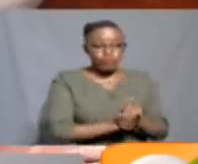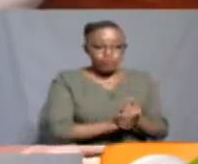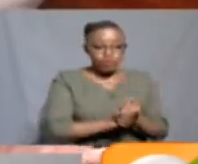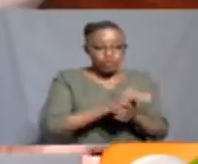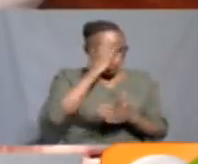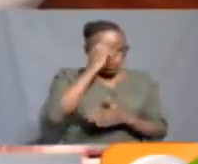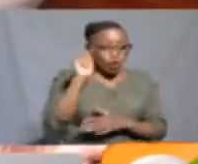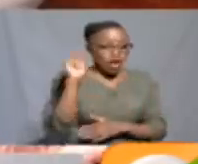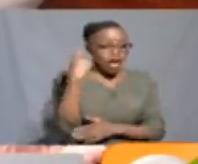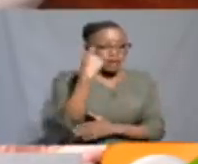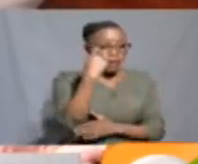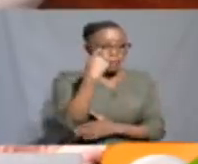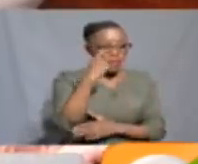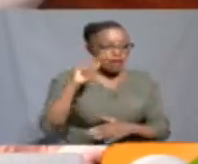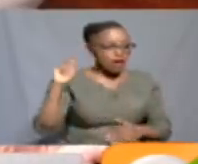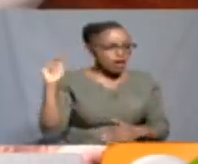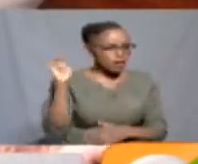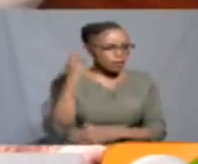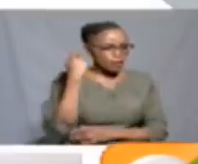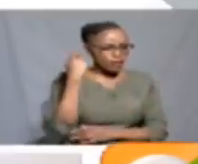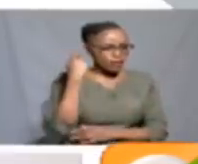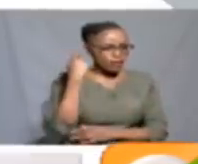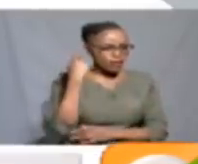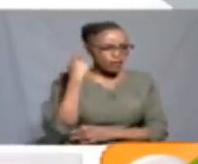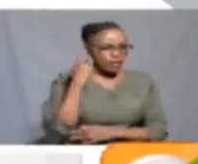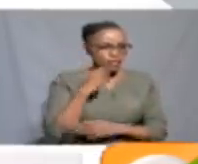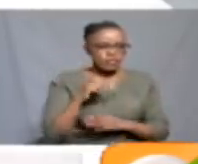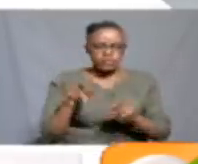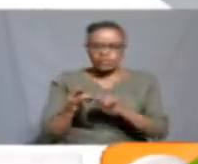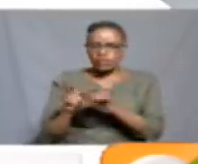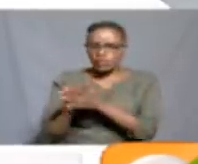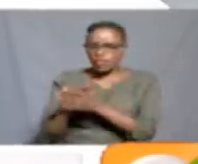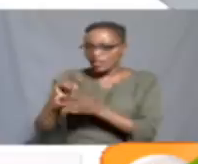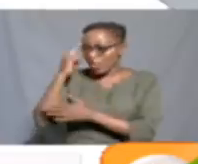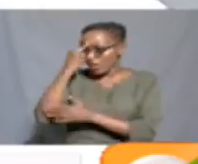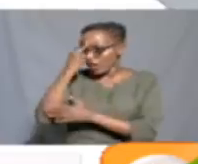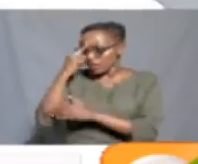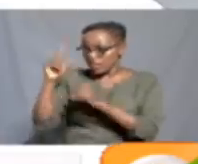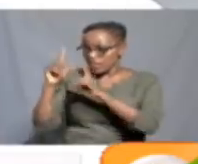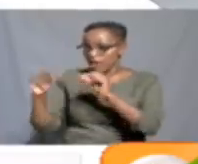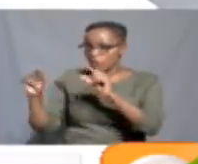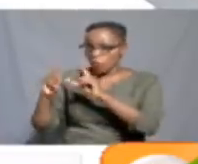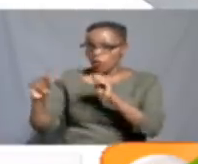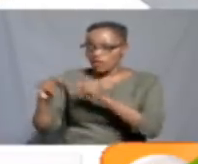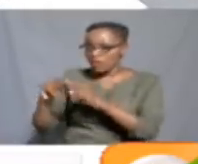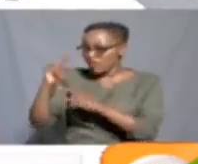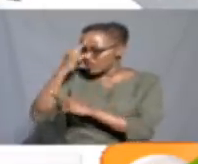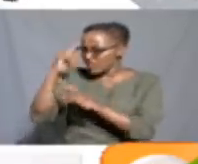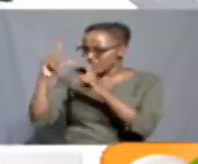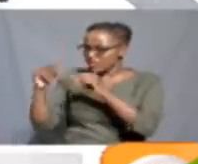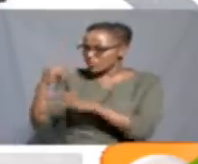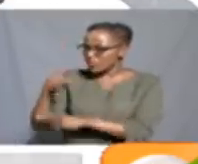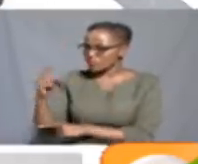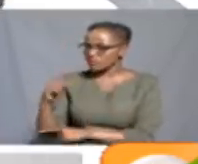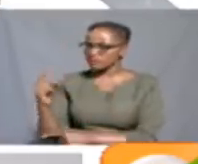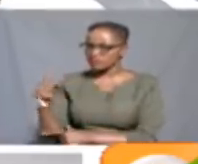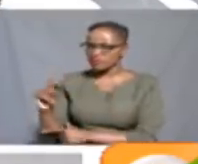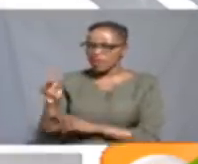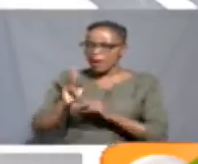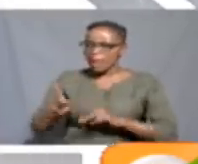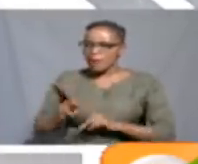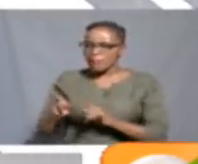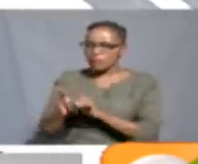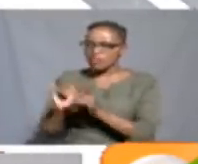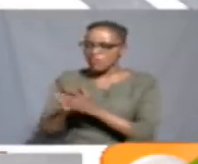Harambe? Harambe. Yeah. By the way, which is an Indian word, by the way. Yes. It's an Indian word, yes, isn't it? Yes, yes. People claim